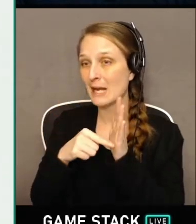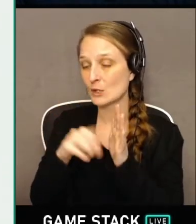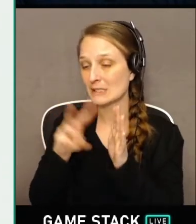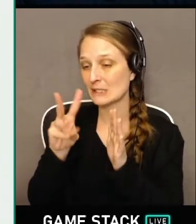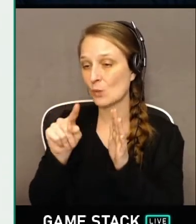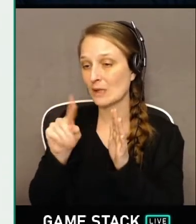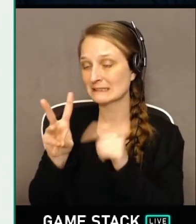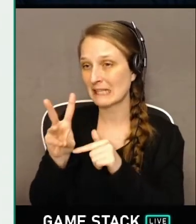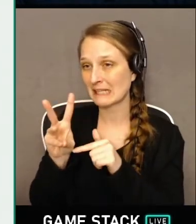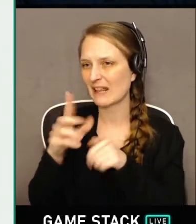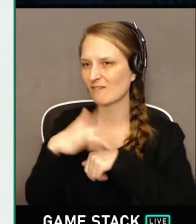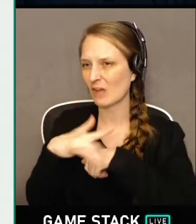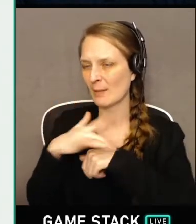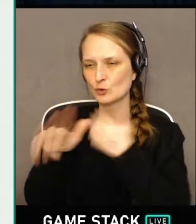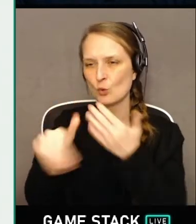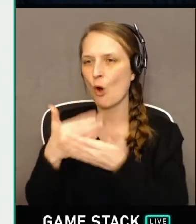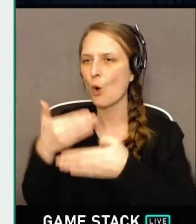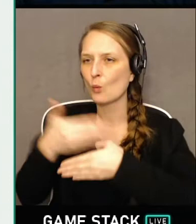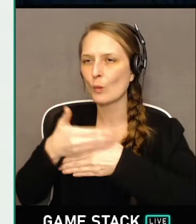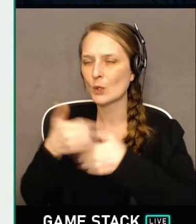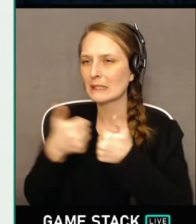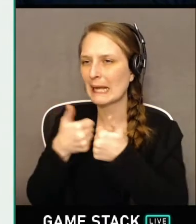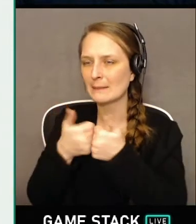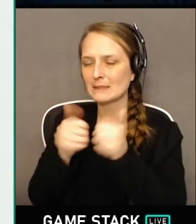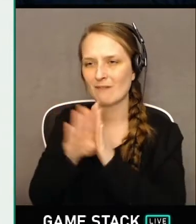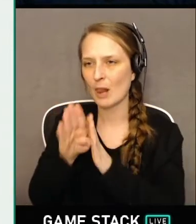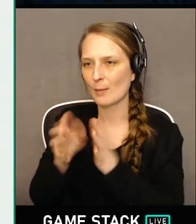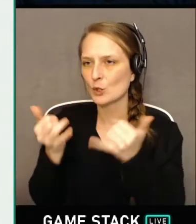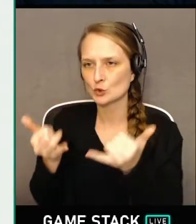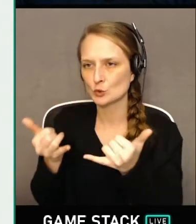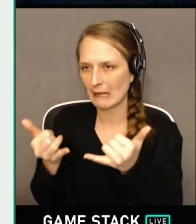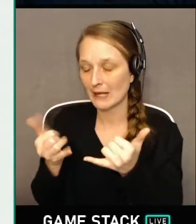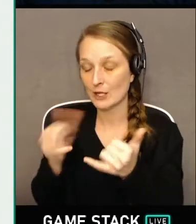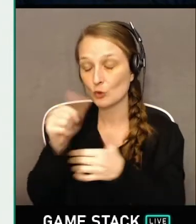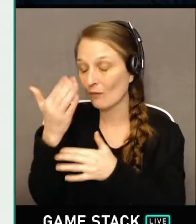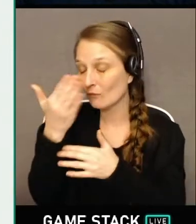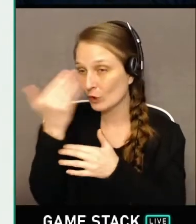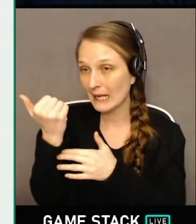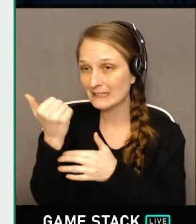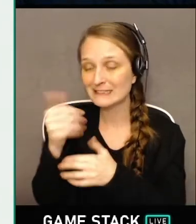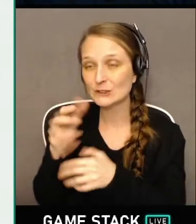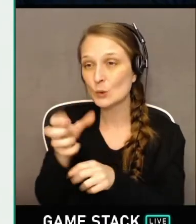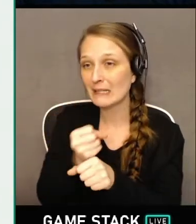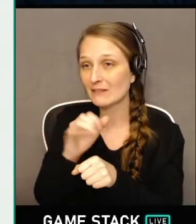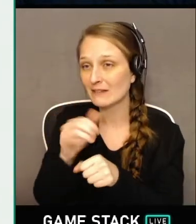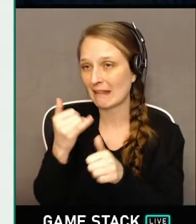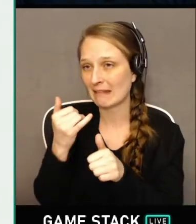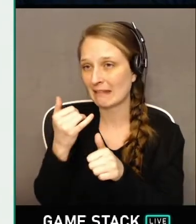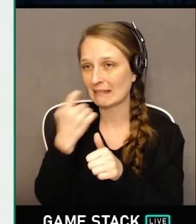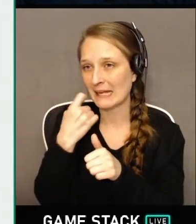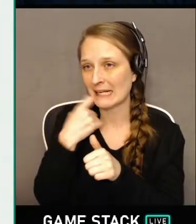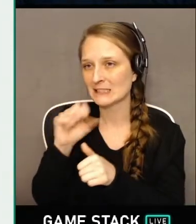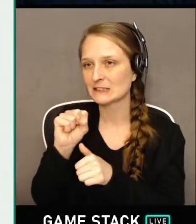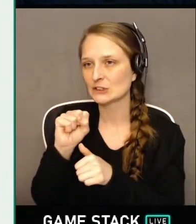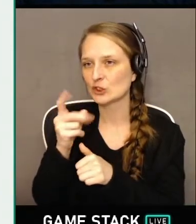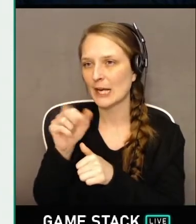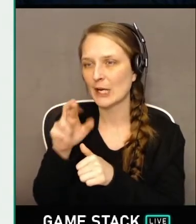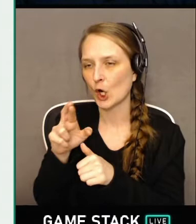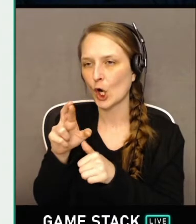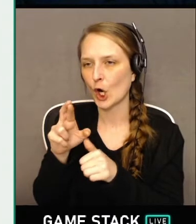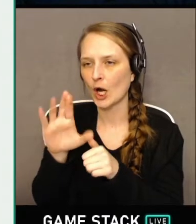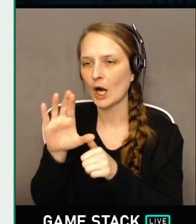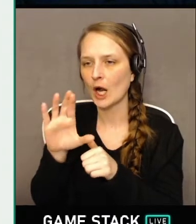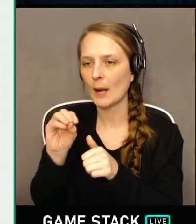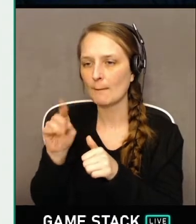all the Windows game developers today. And don't forget to grab the latest DX shader compiler from GitHub.